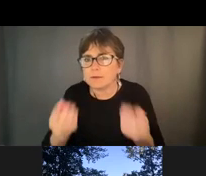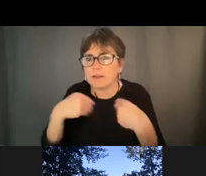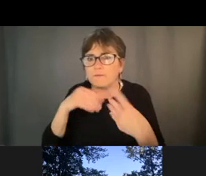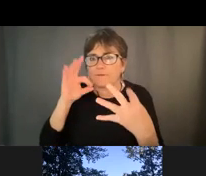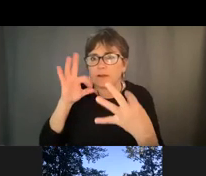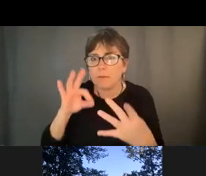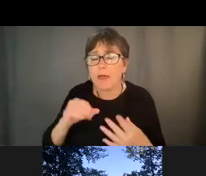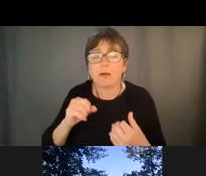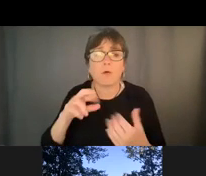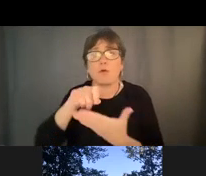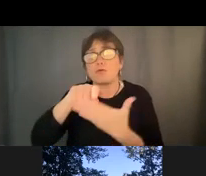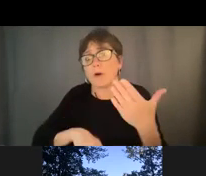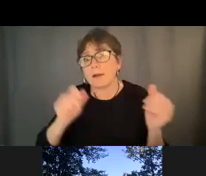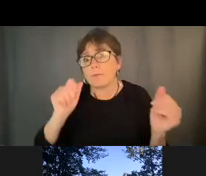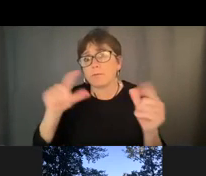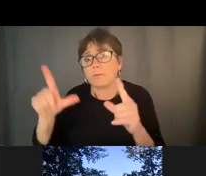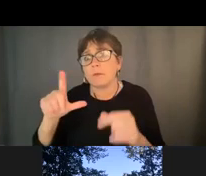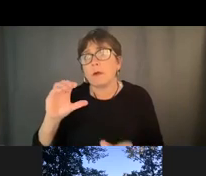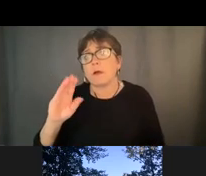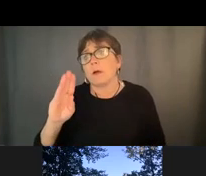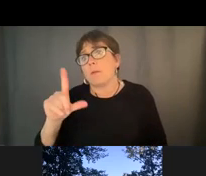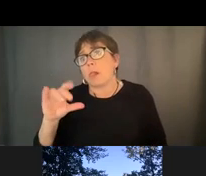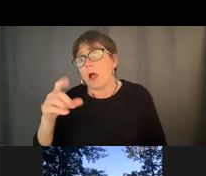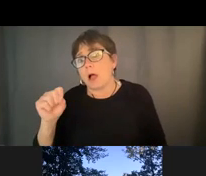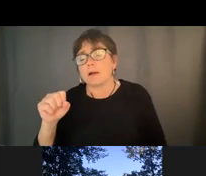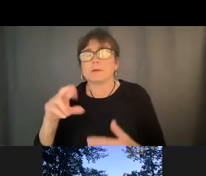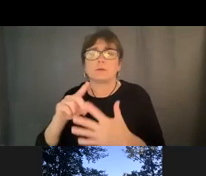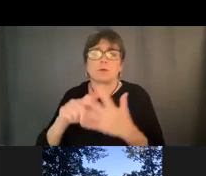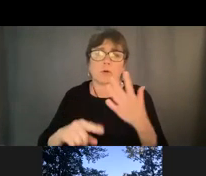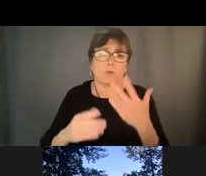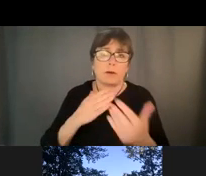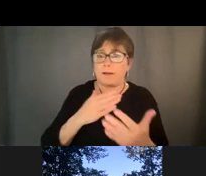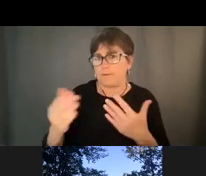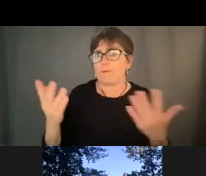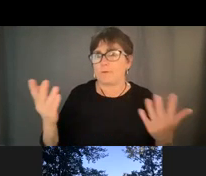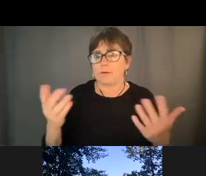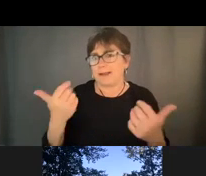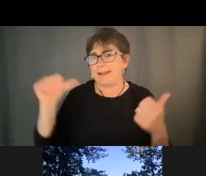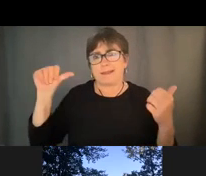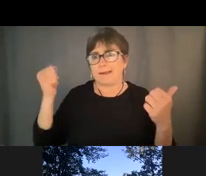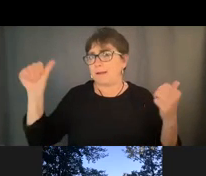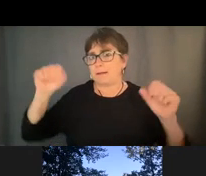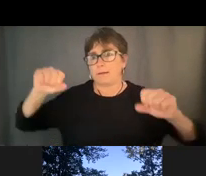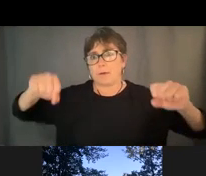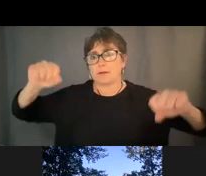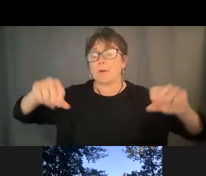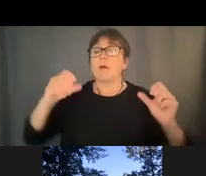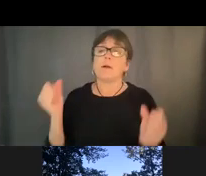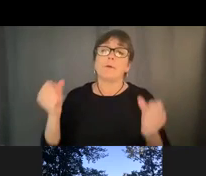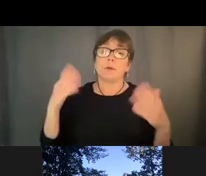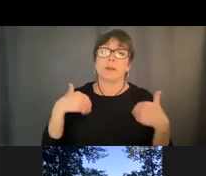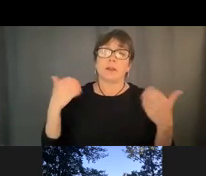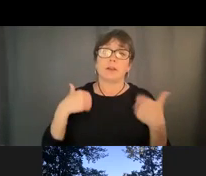is because even myself at one point, never at one point, many young adults cannot receive